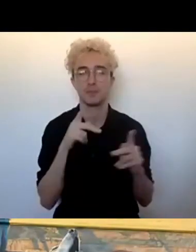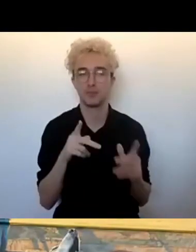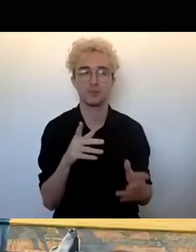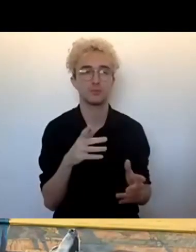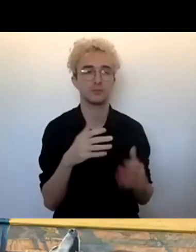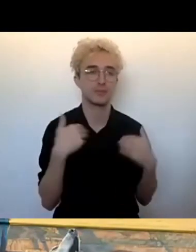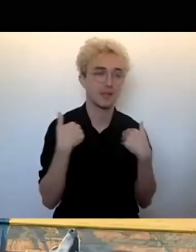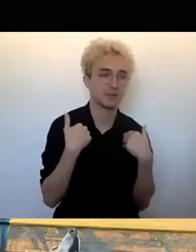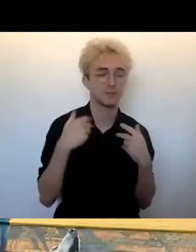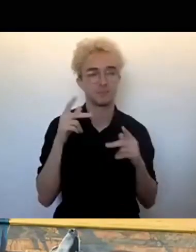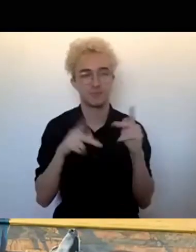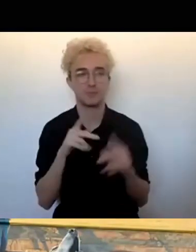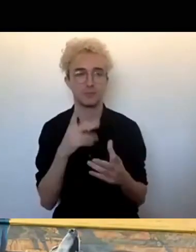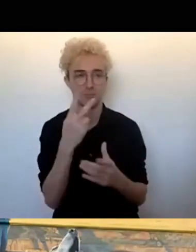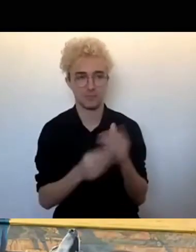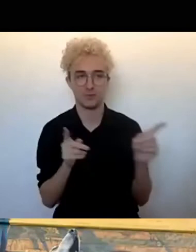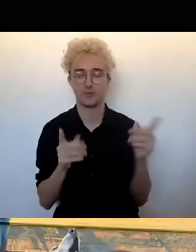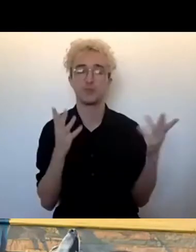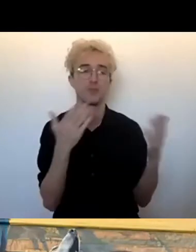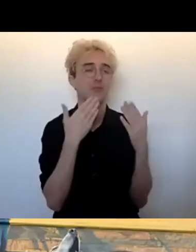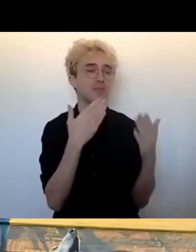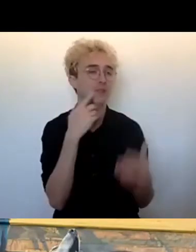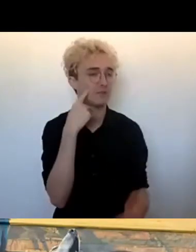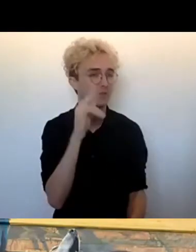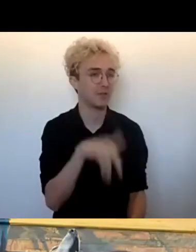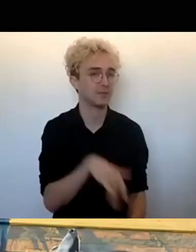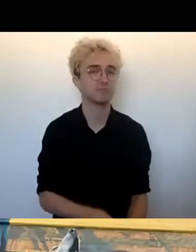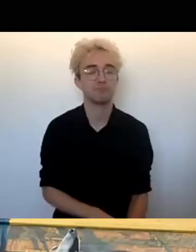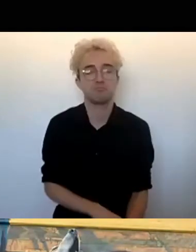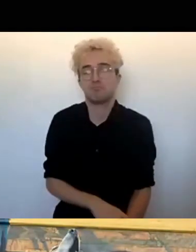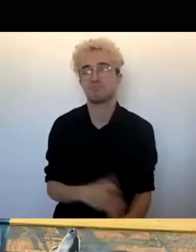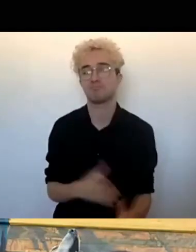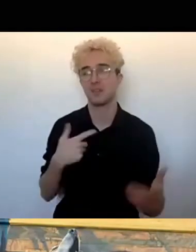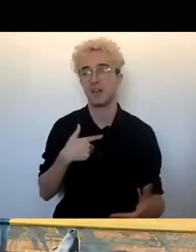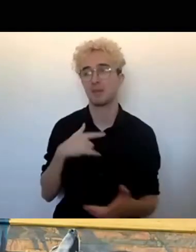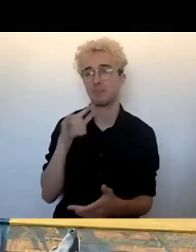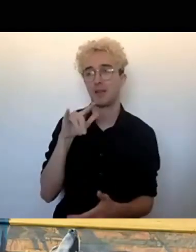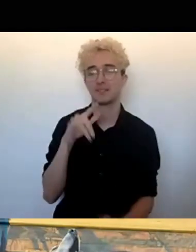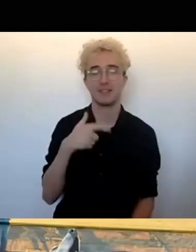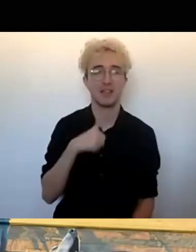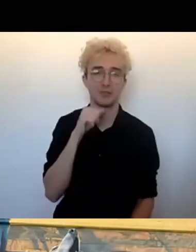you very much for that. That's Well, that's a lot of fun. I'm a pilot, so pilots don't need a lot of excuse to fly.